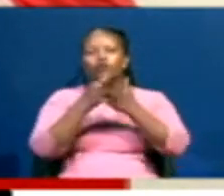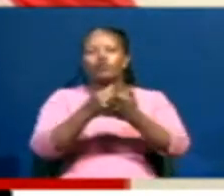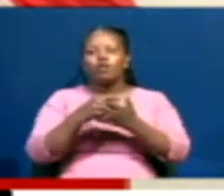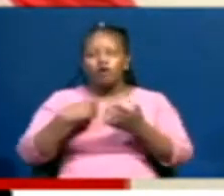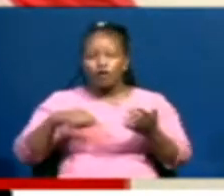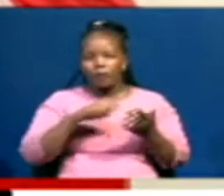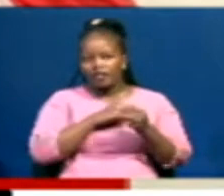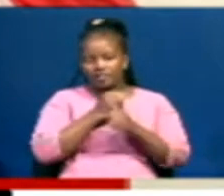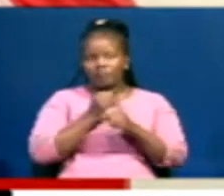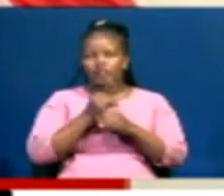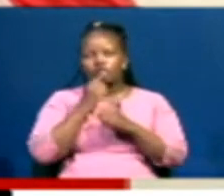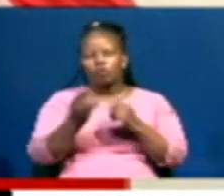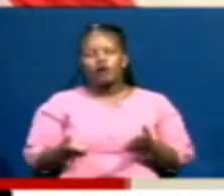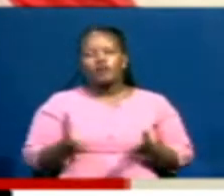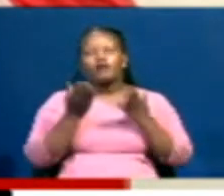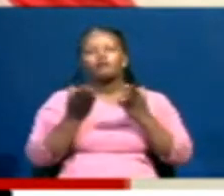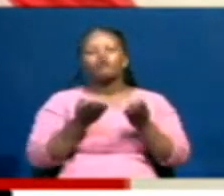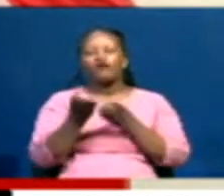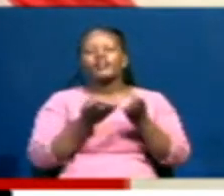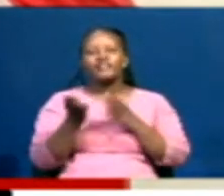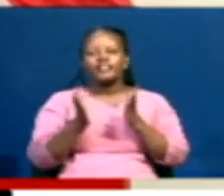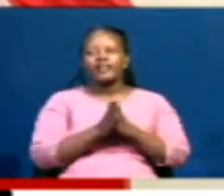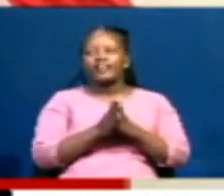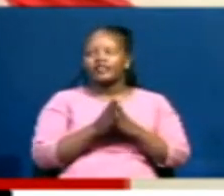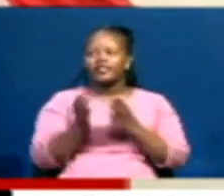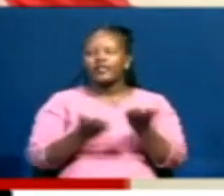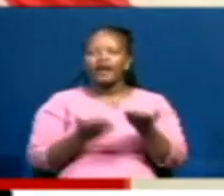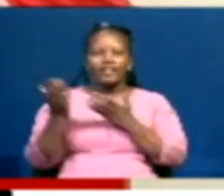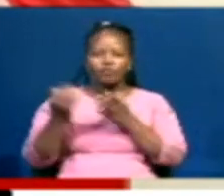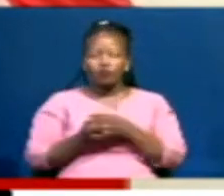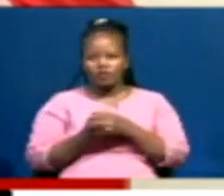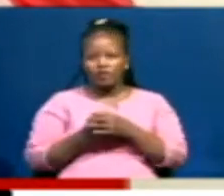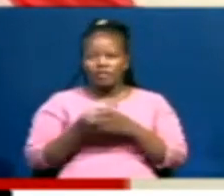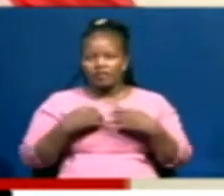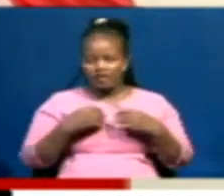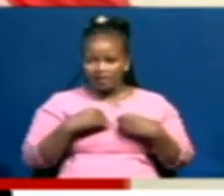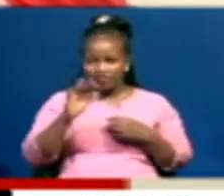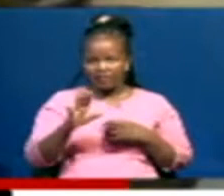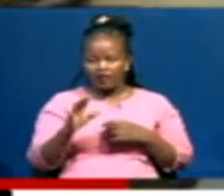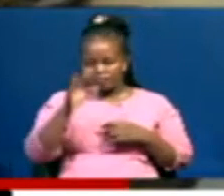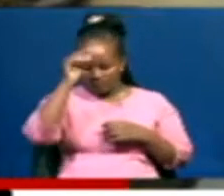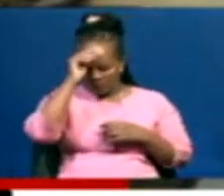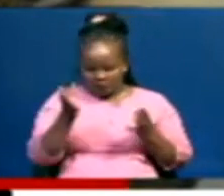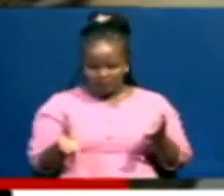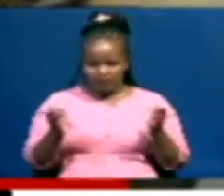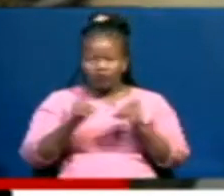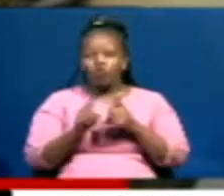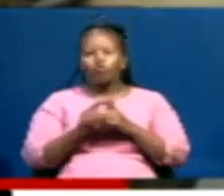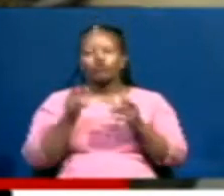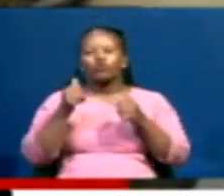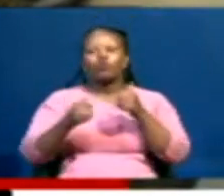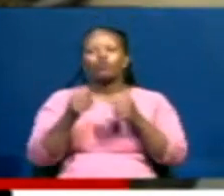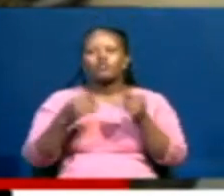our trade and especially our export. We have got our own initiative as government, especially centered around digital